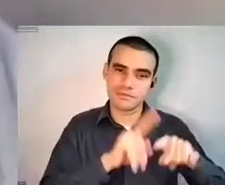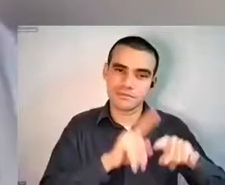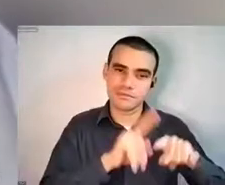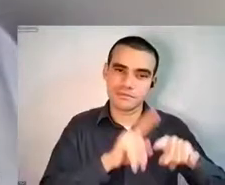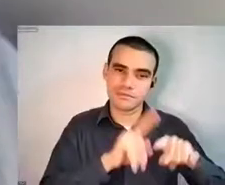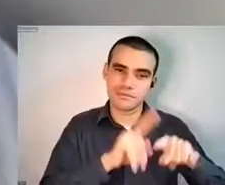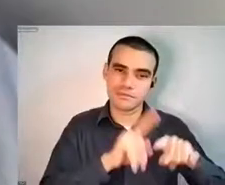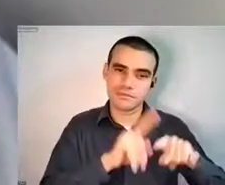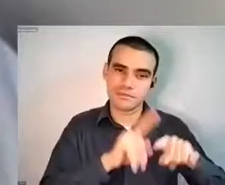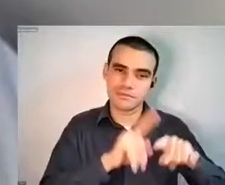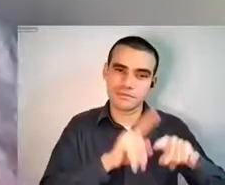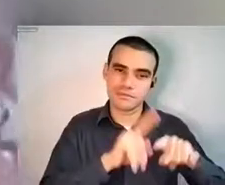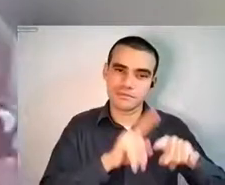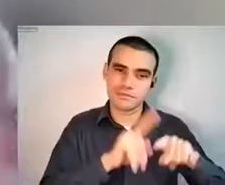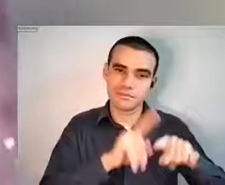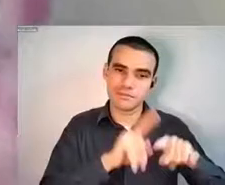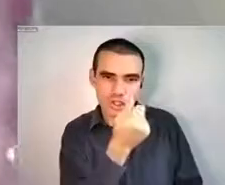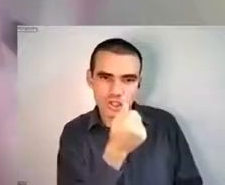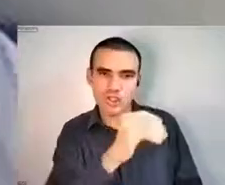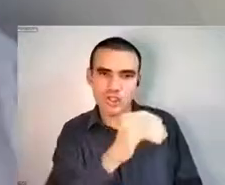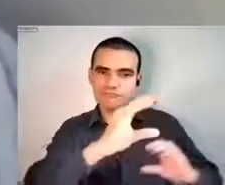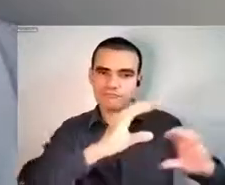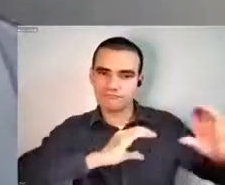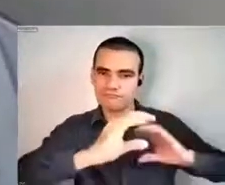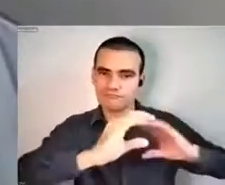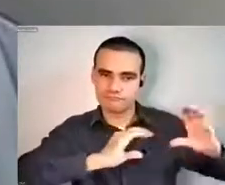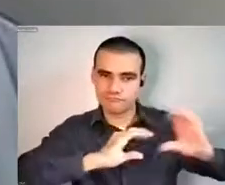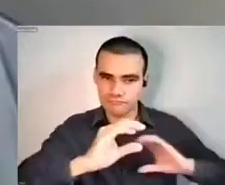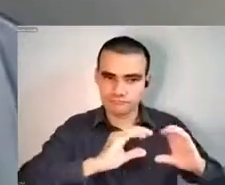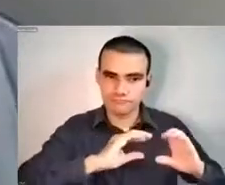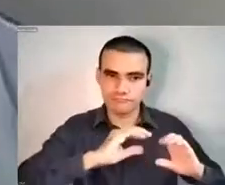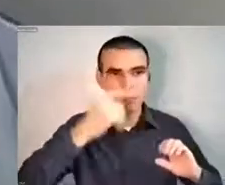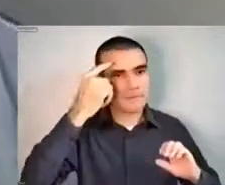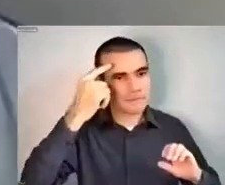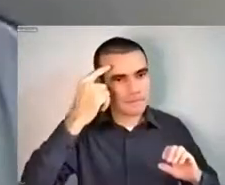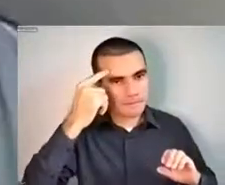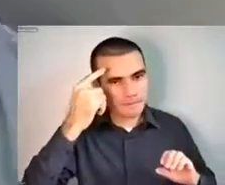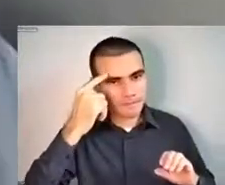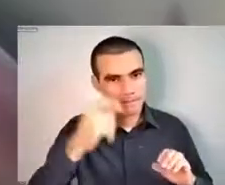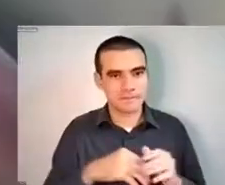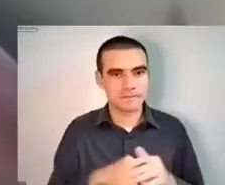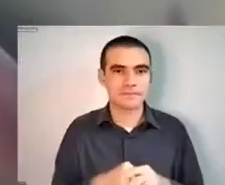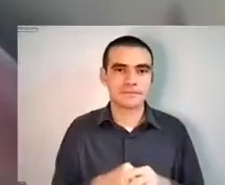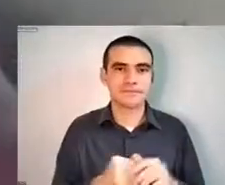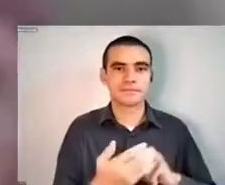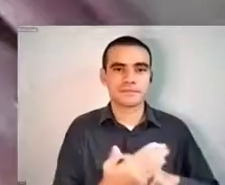income and thinking about associated economic processes.